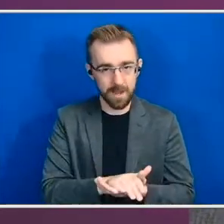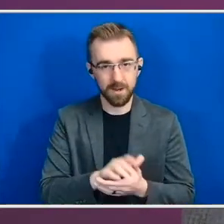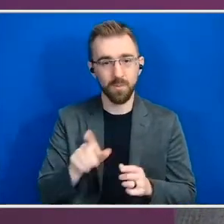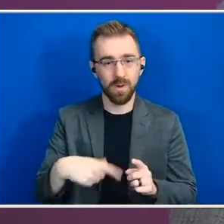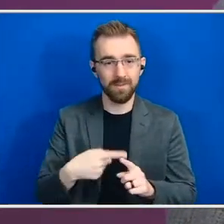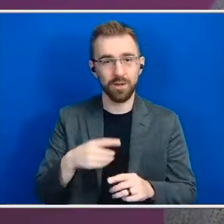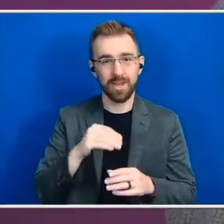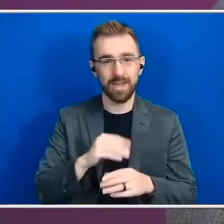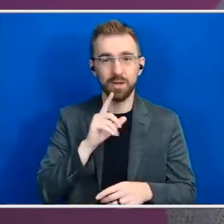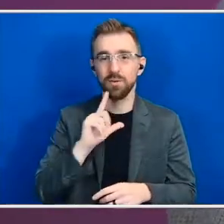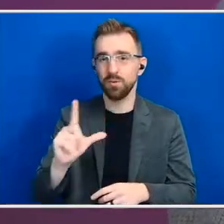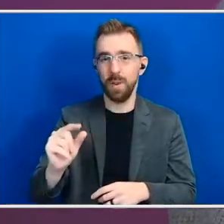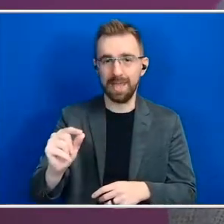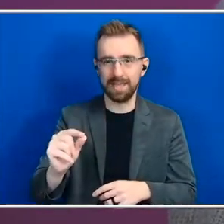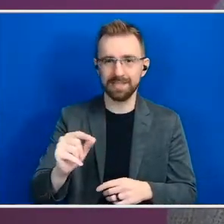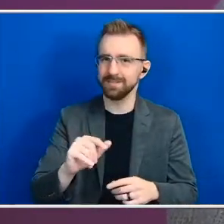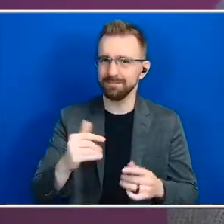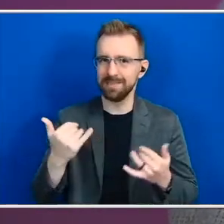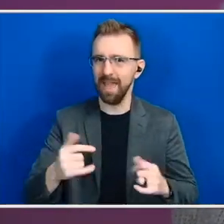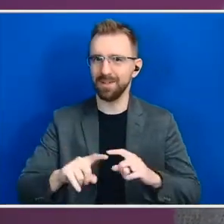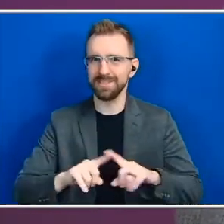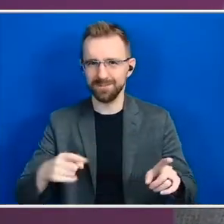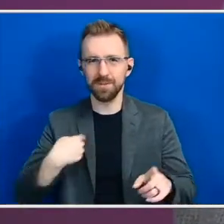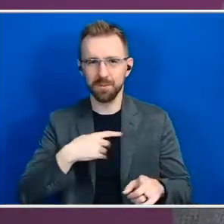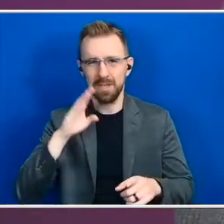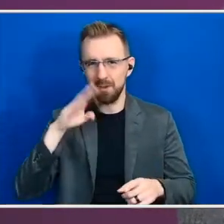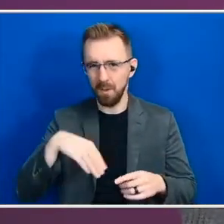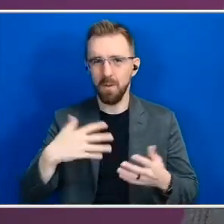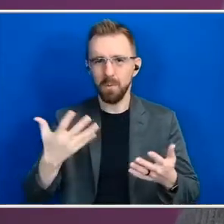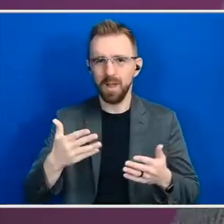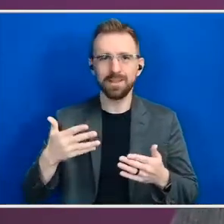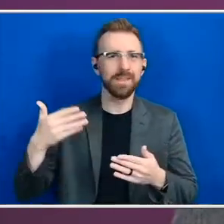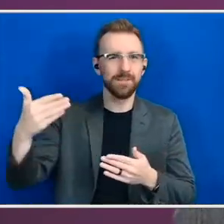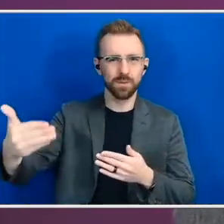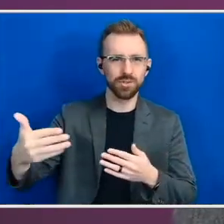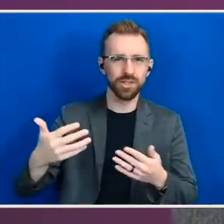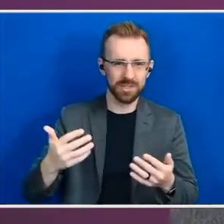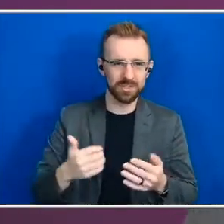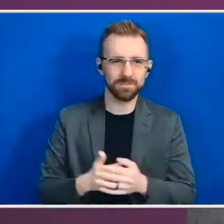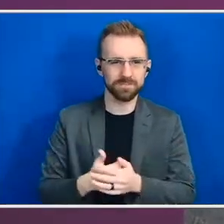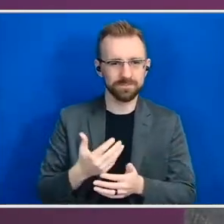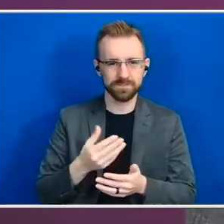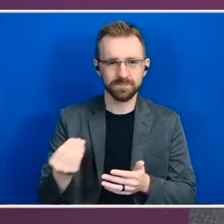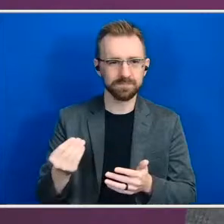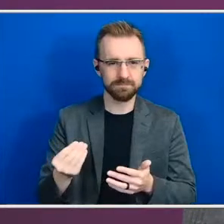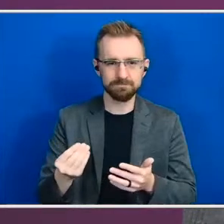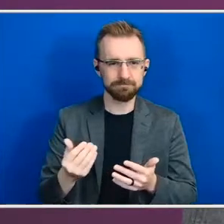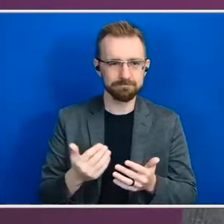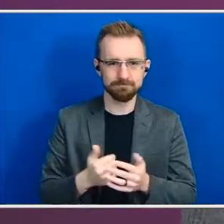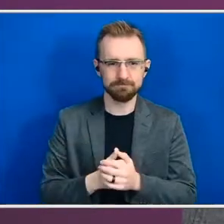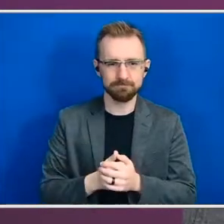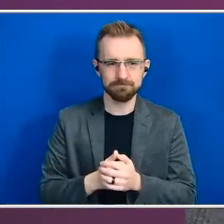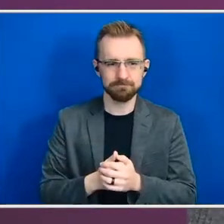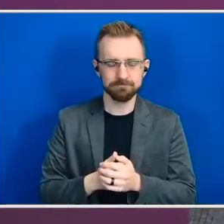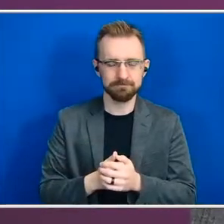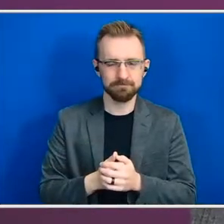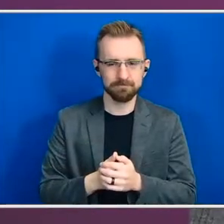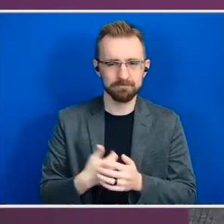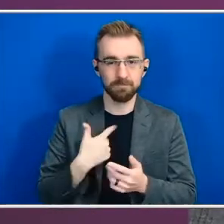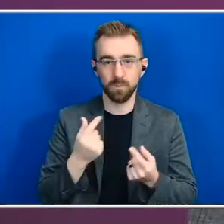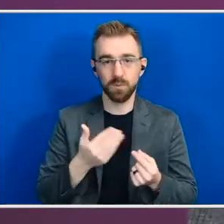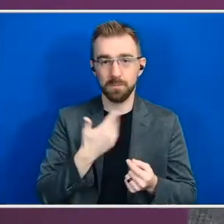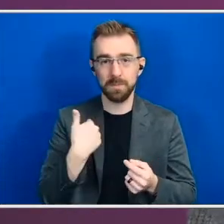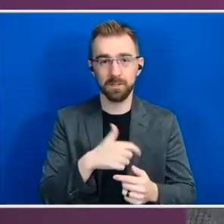20s. We kind of know what's in the future, and we do the best we can for each